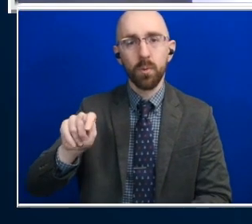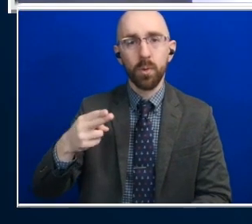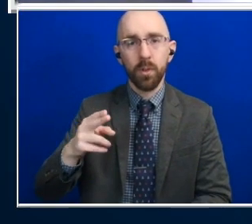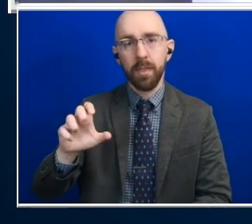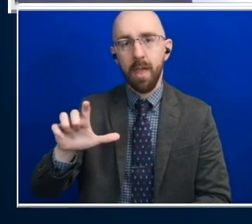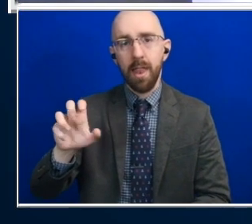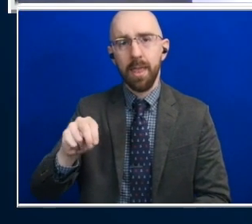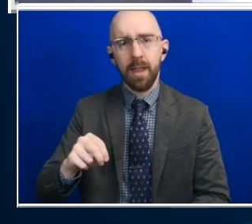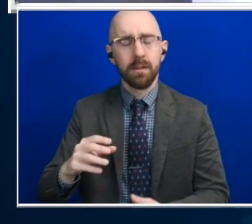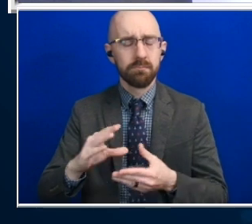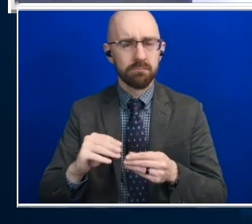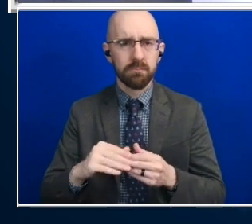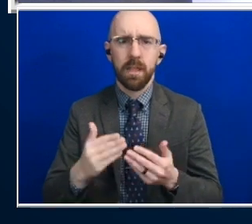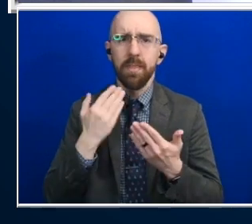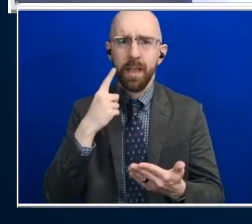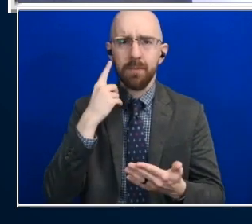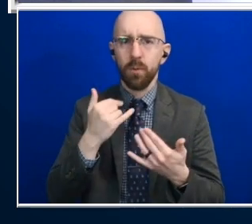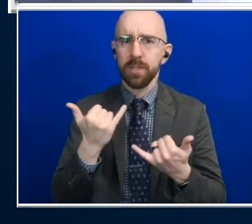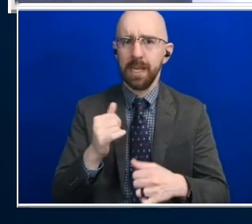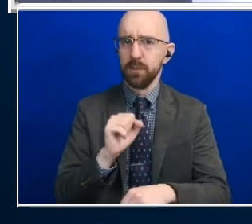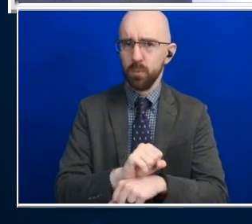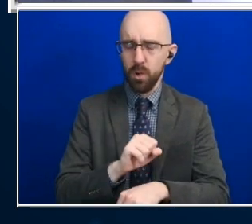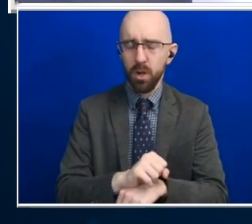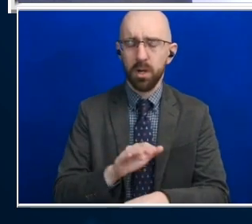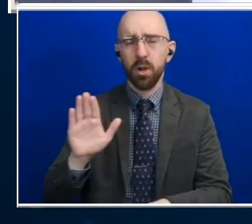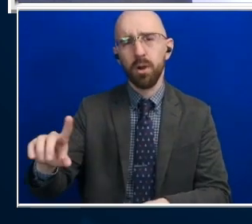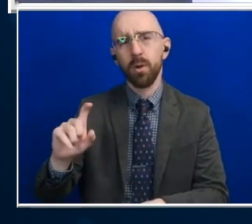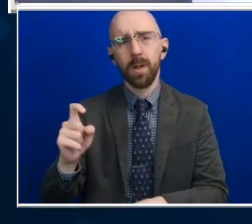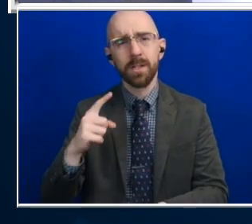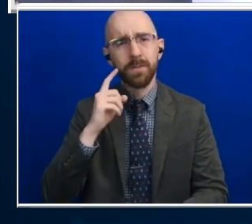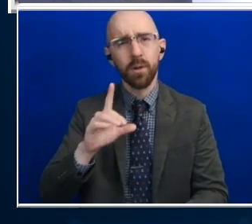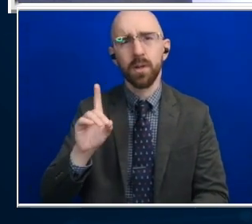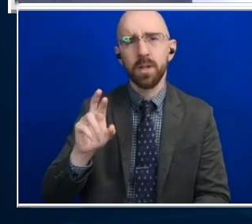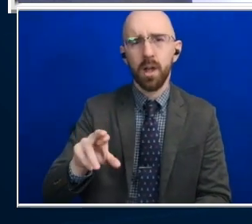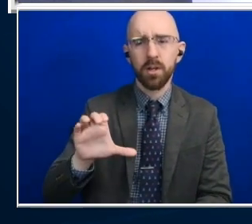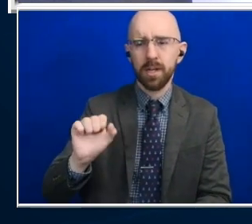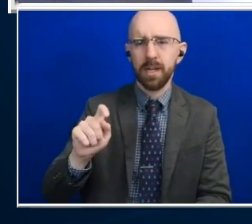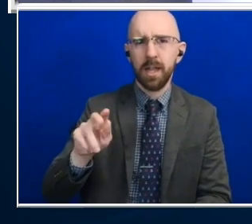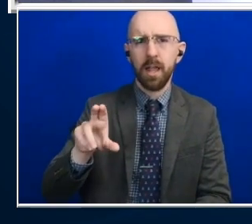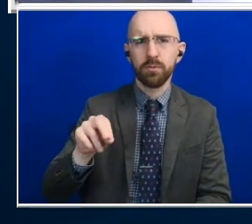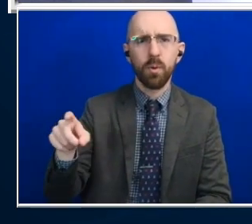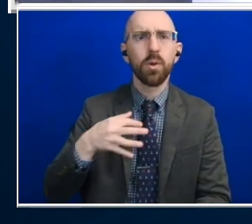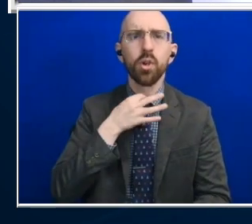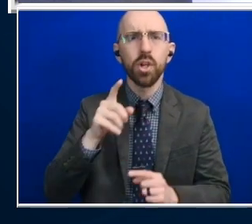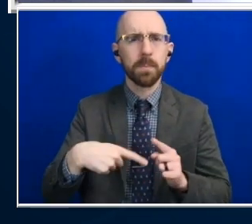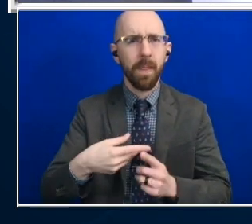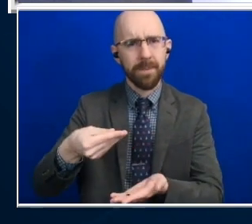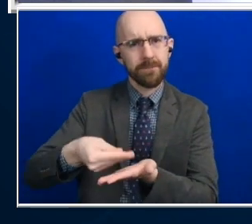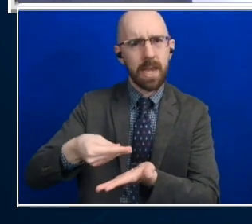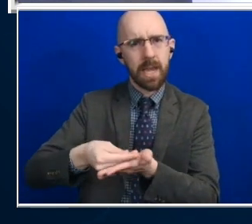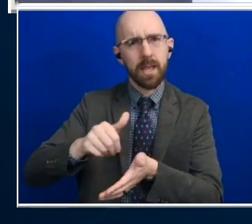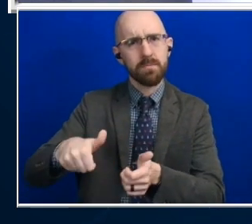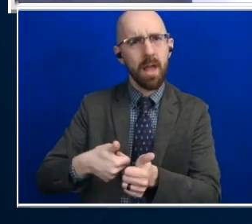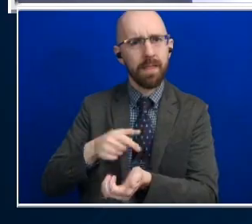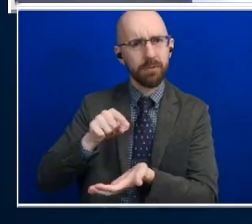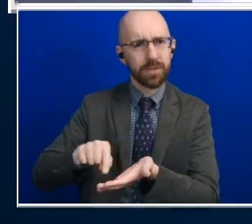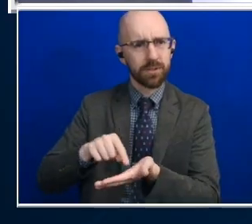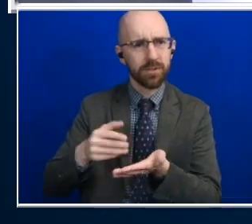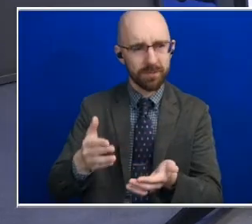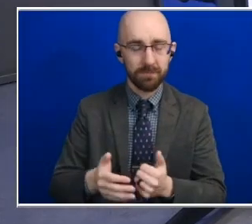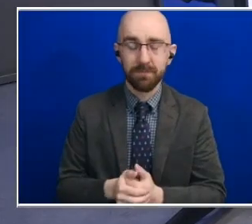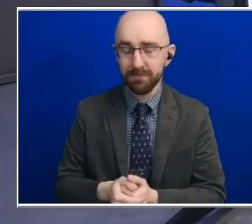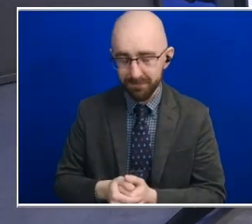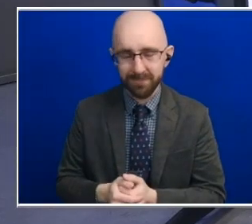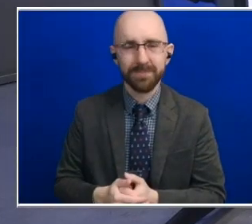today's program. And her question is for Dr. Castro. She's curious about the funding for your research. Oh, that's a good and explosive question,